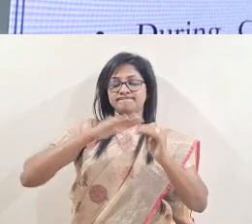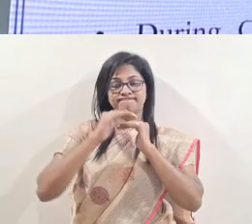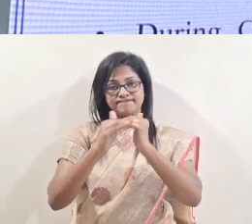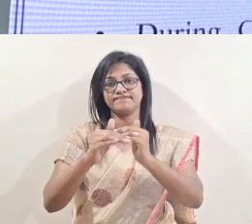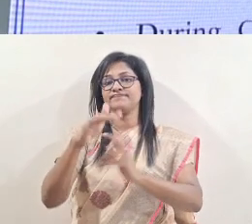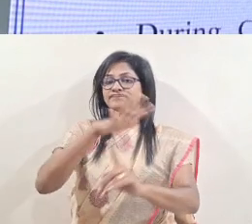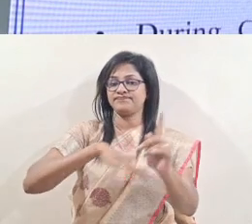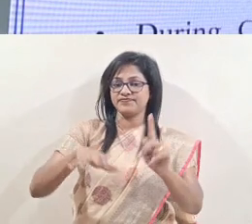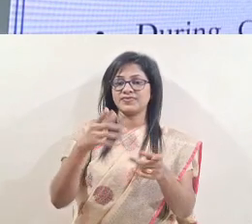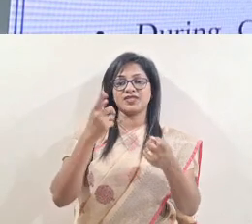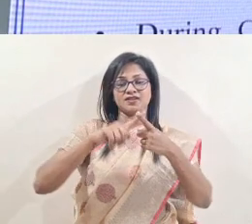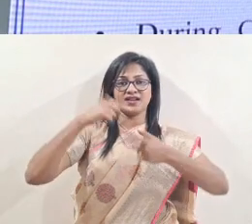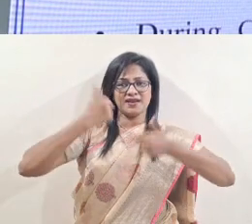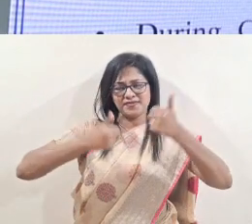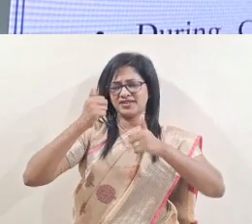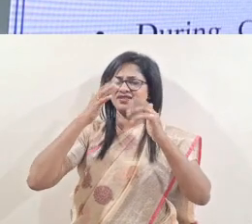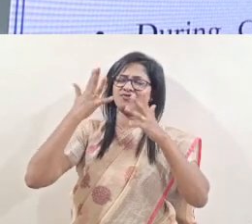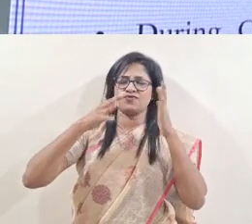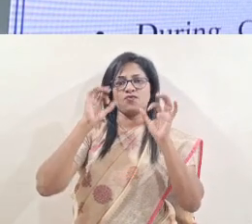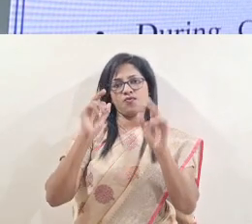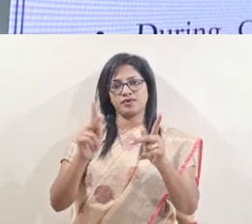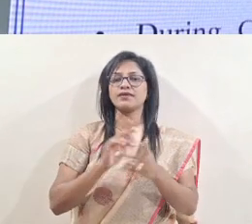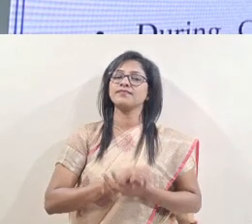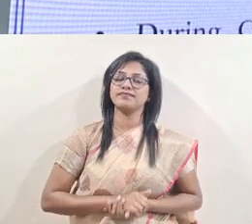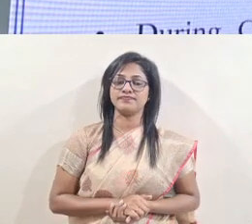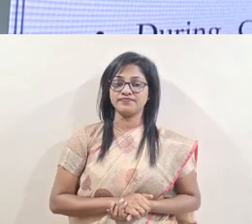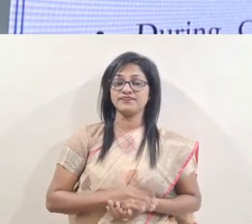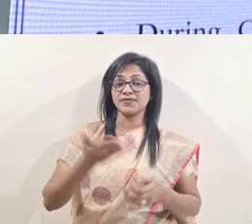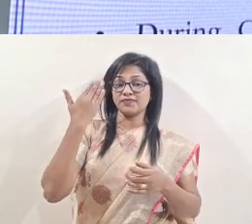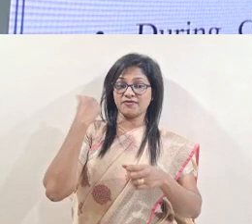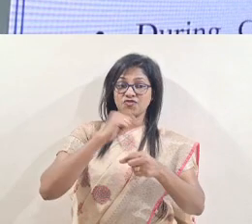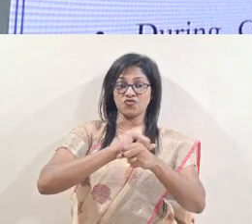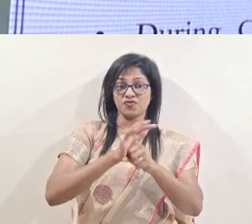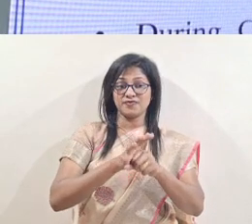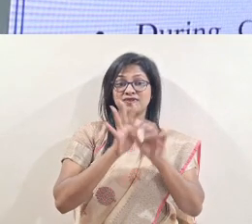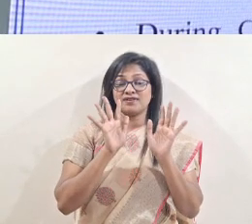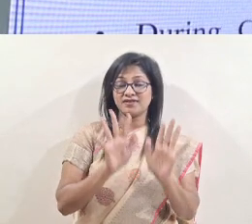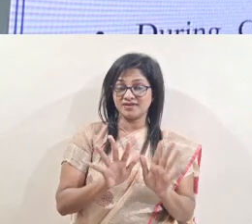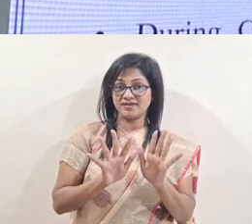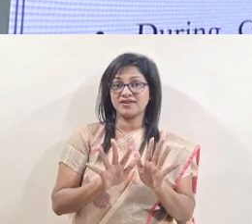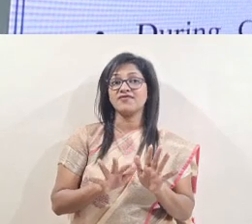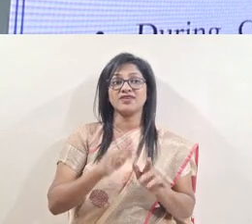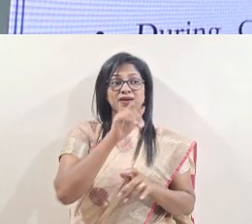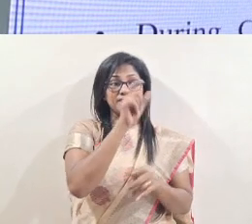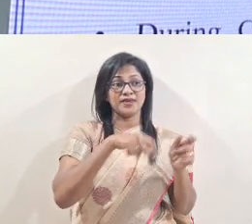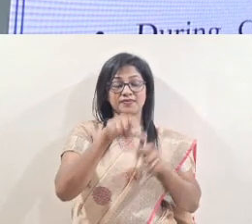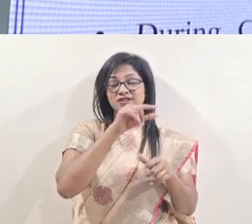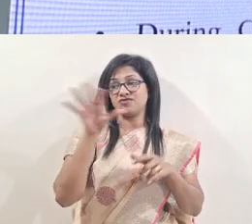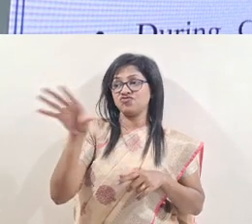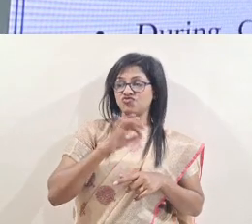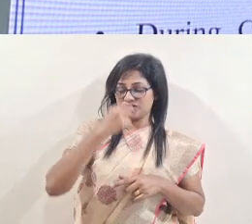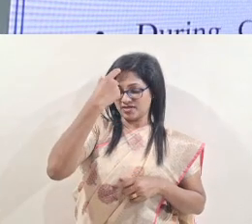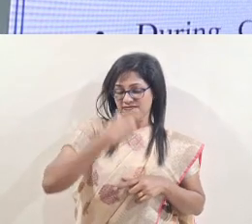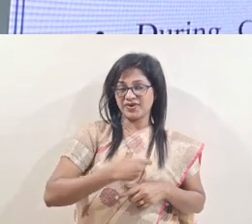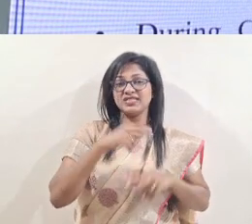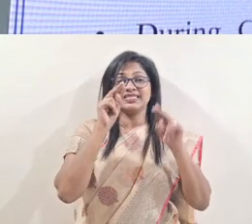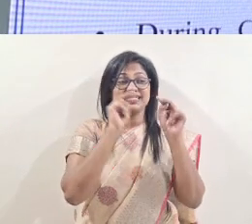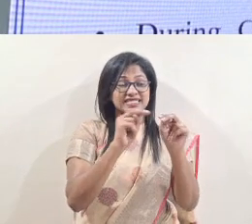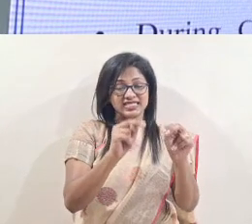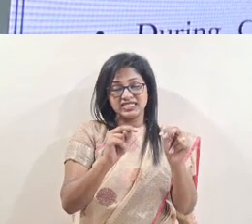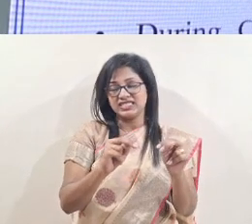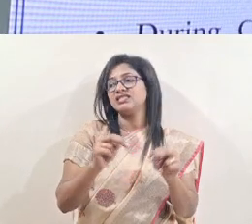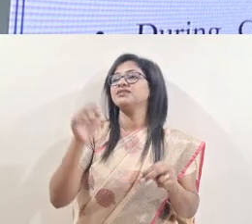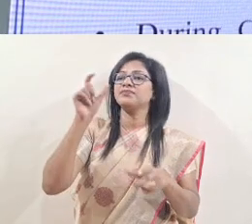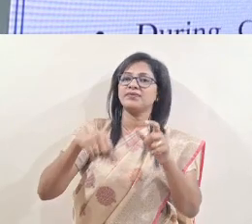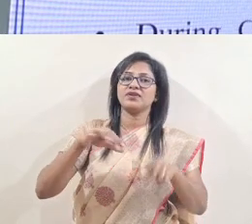the competitive concerns. During COVID-19, people turned to personal vehicle out of necessity, resulting in increased vehicle